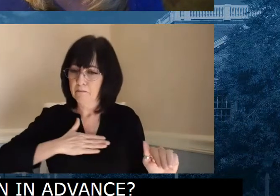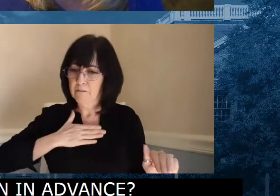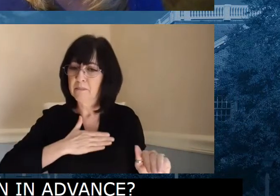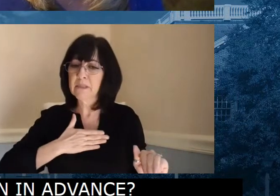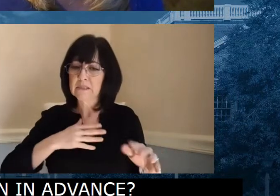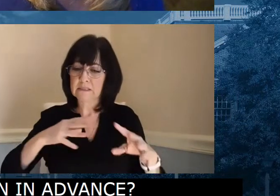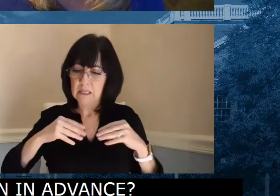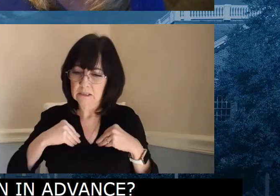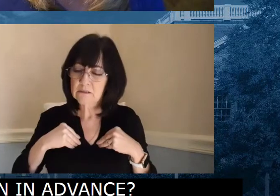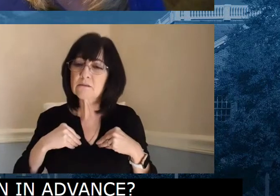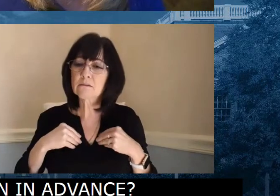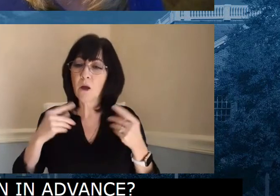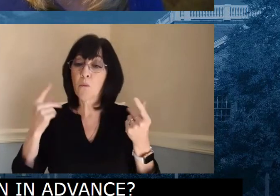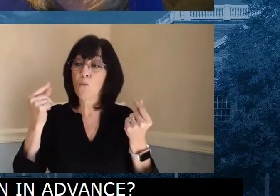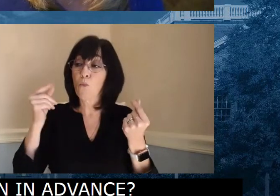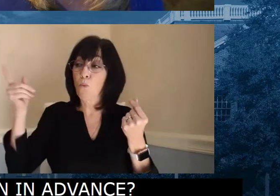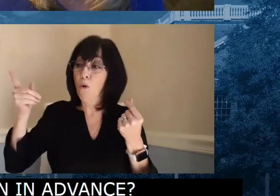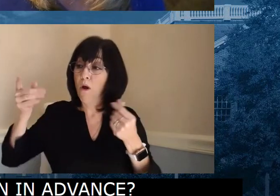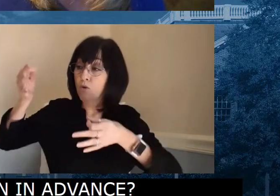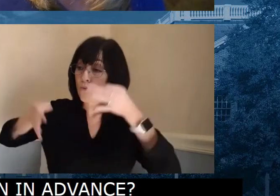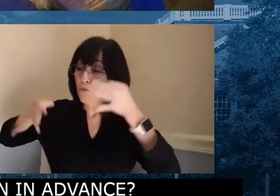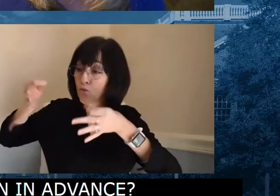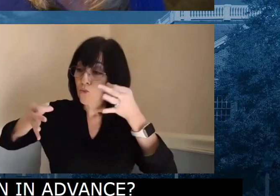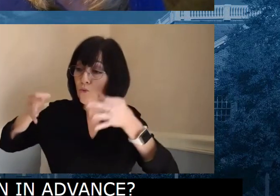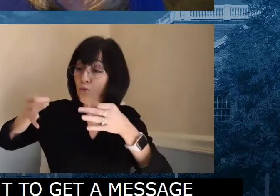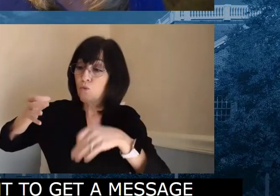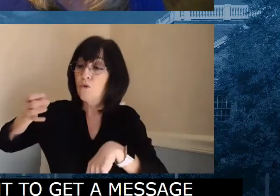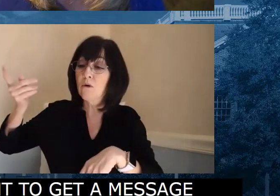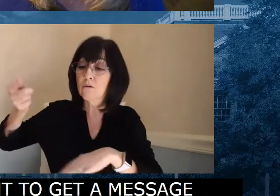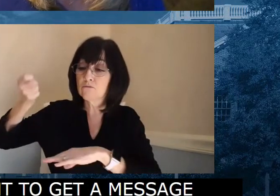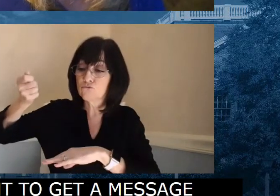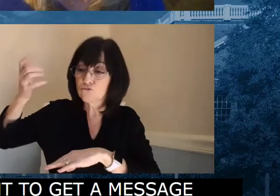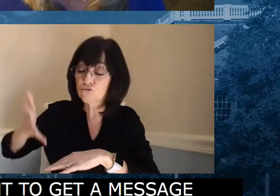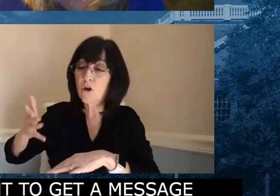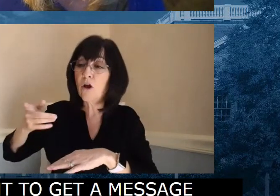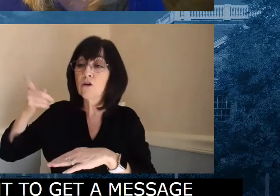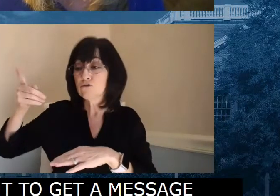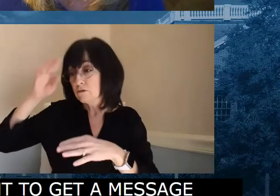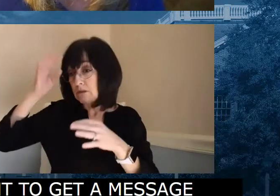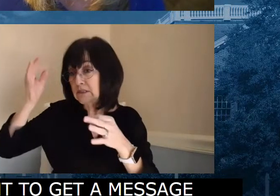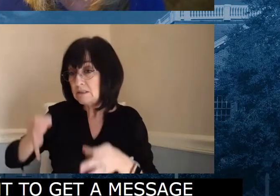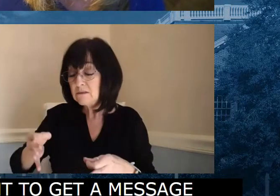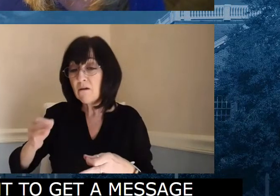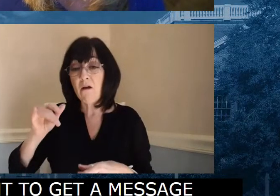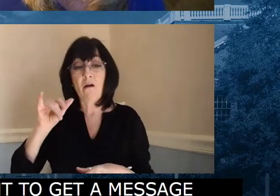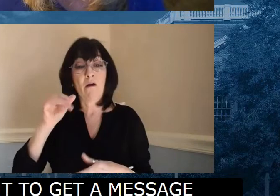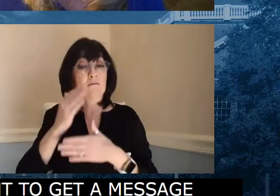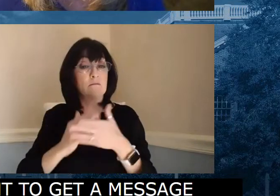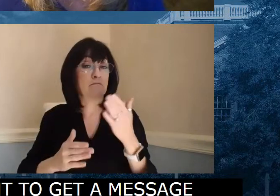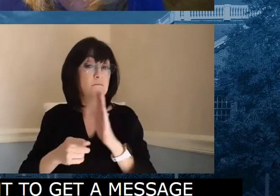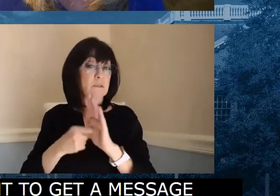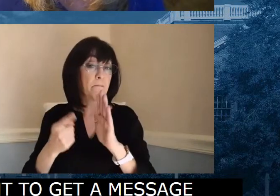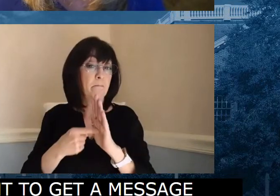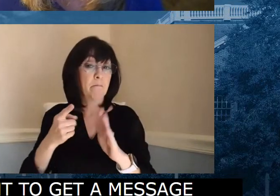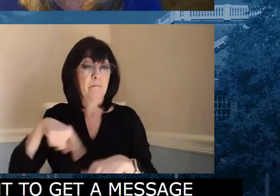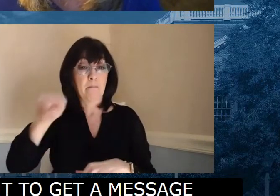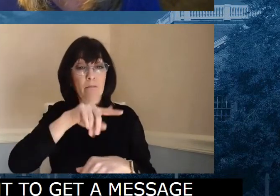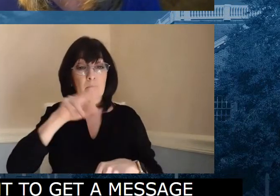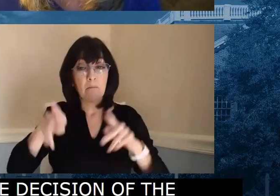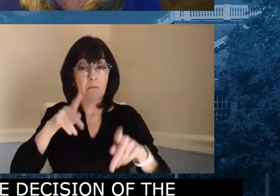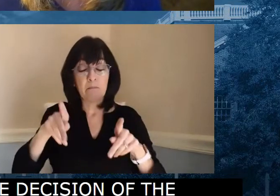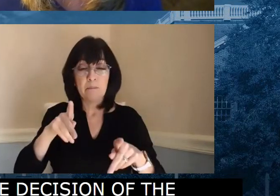judicial system, and to if it's a decision that folks don't like and they want to